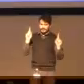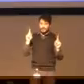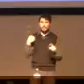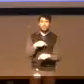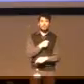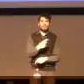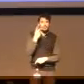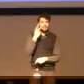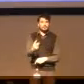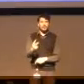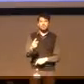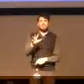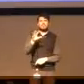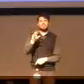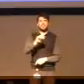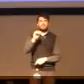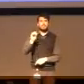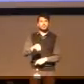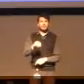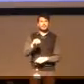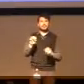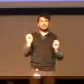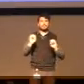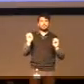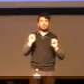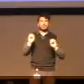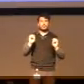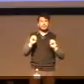our ED visits overall.